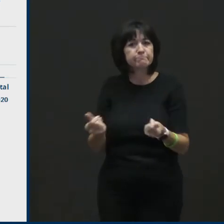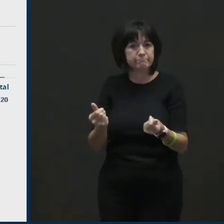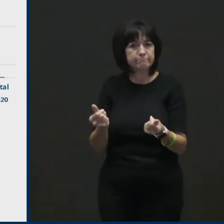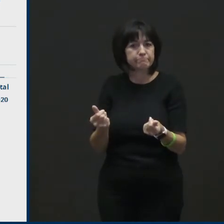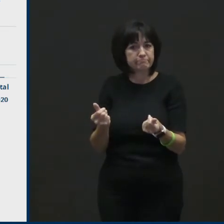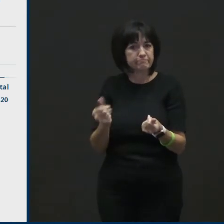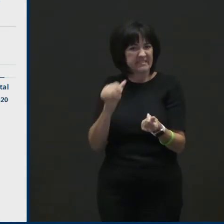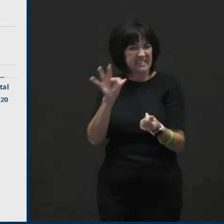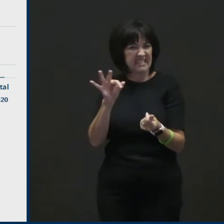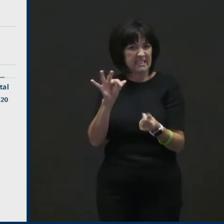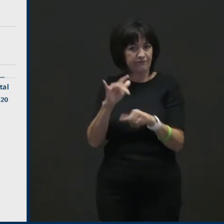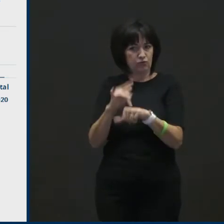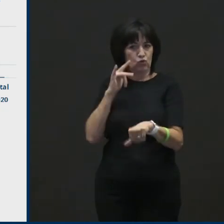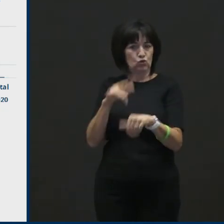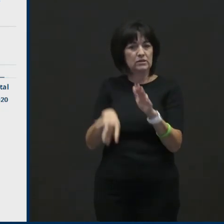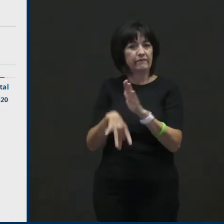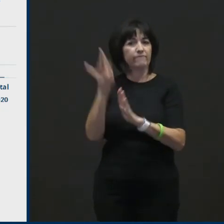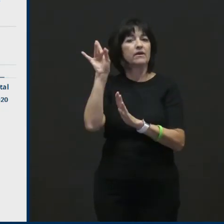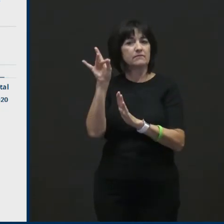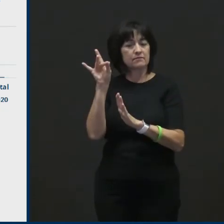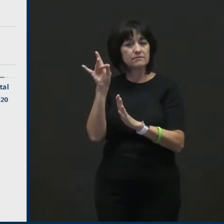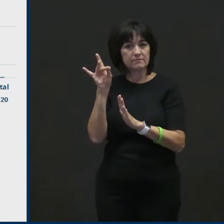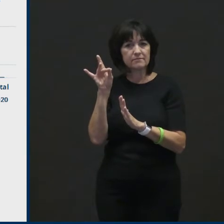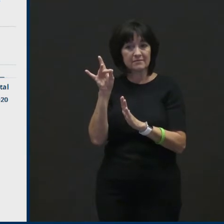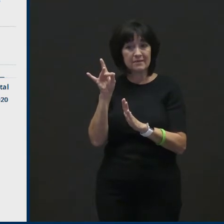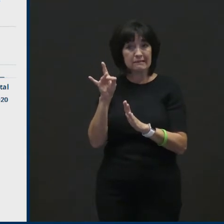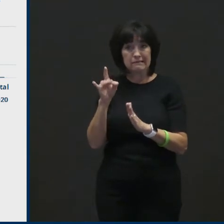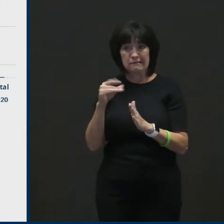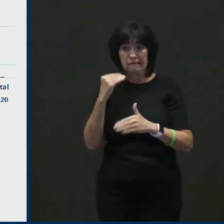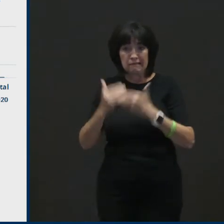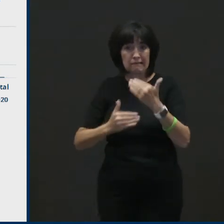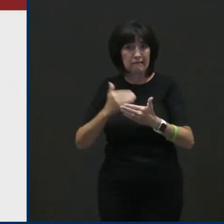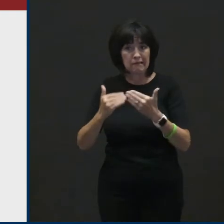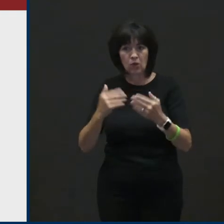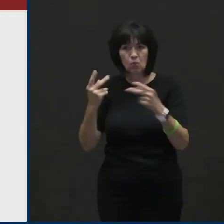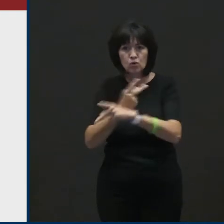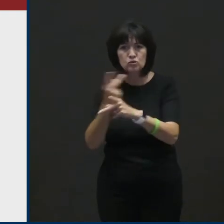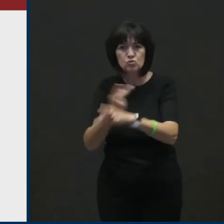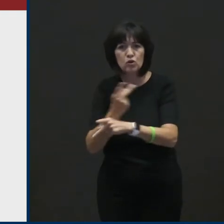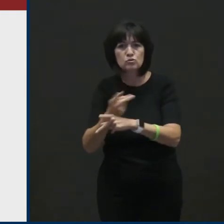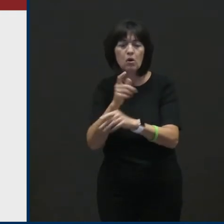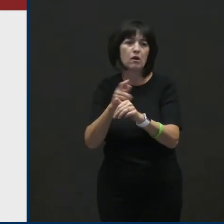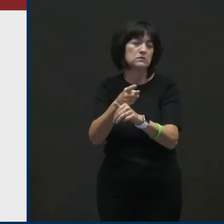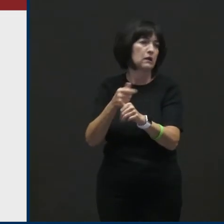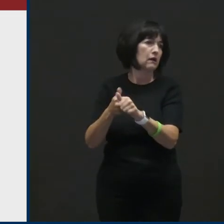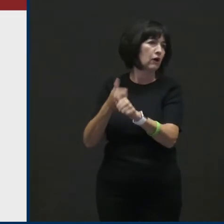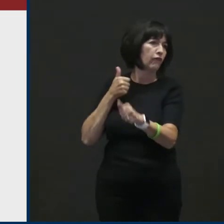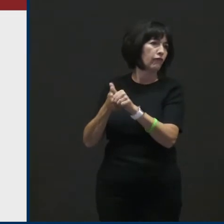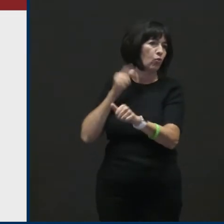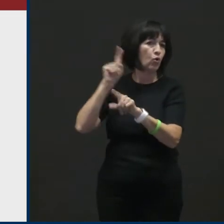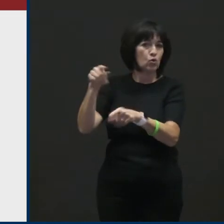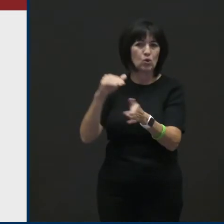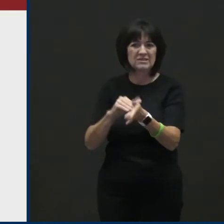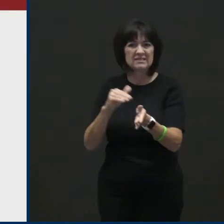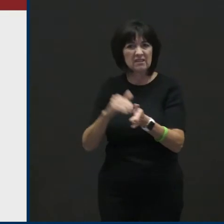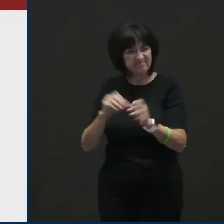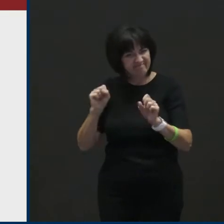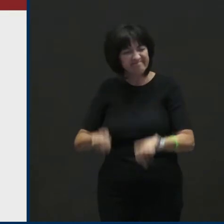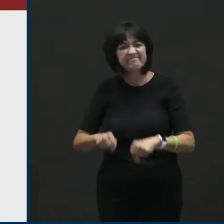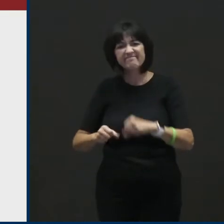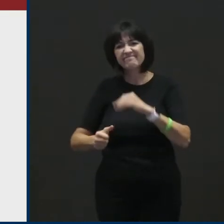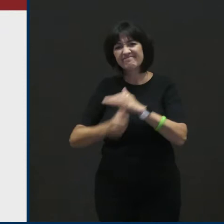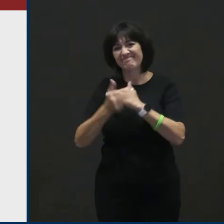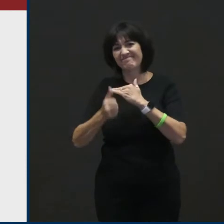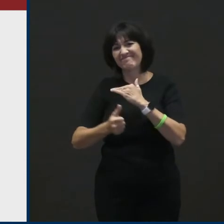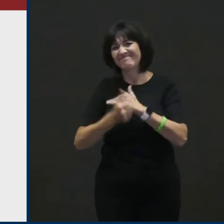are unsure about what cancer screenings you need, please contact your